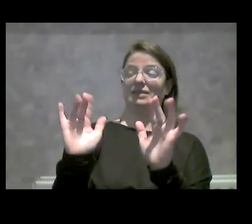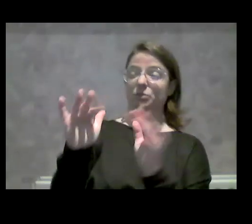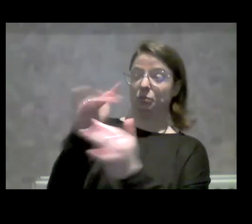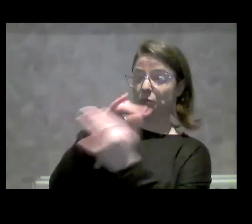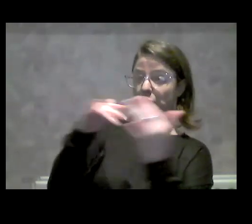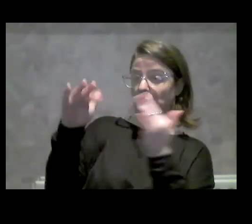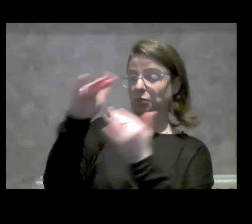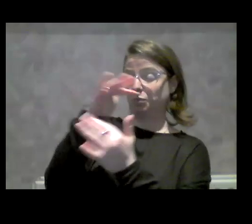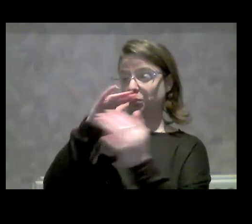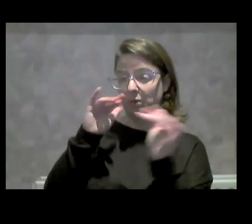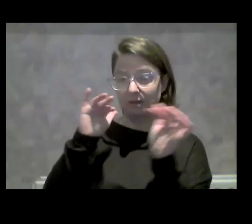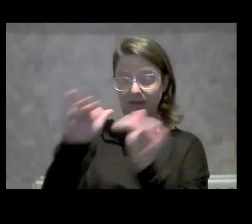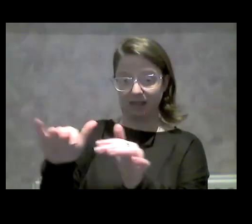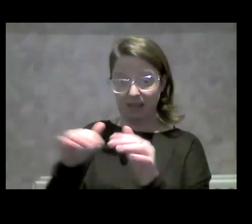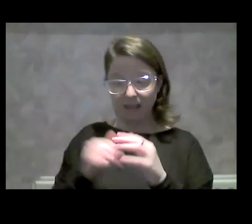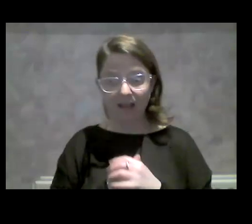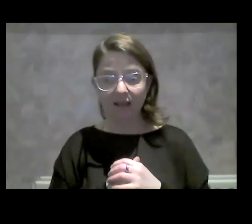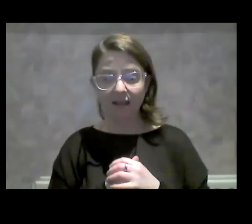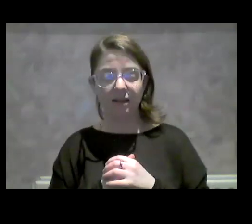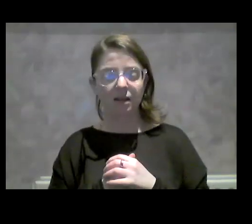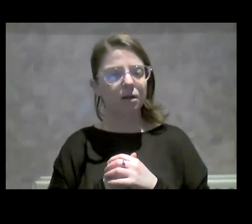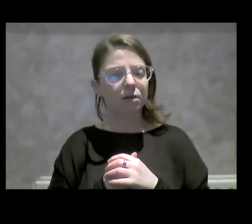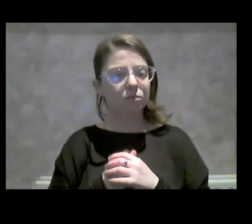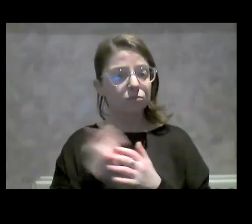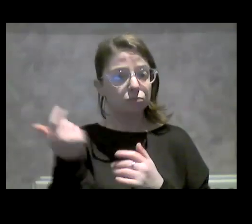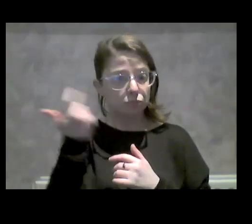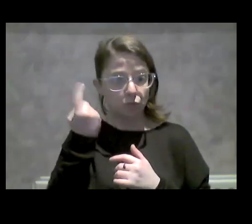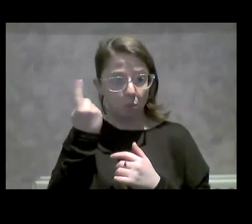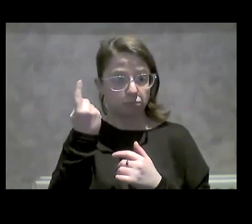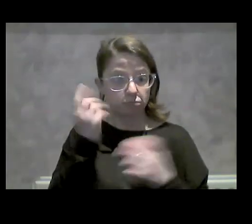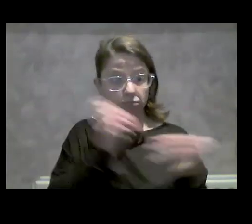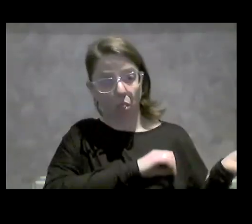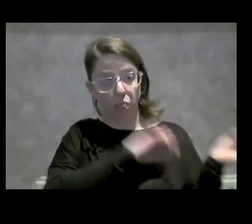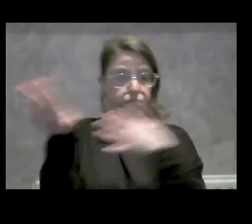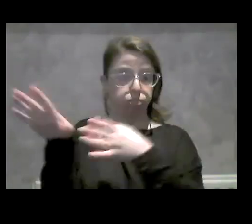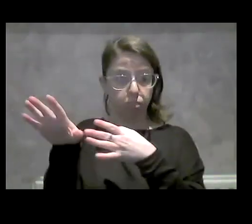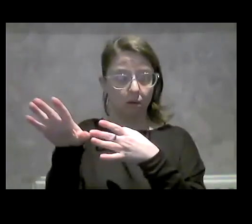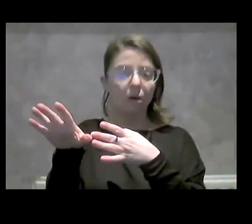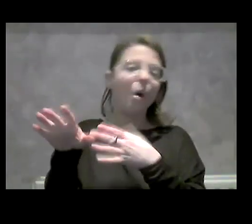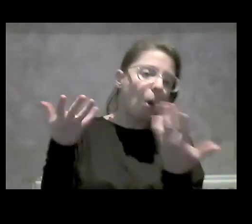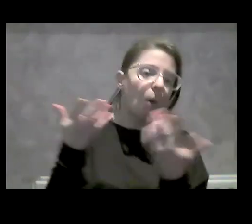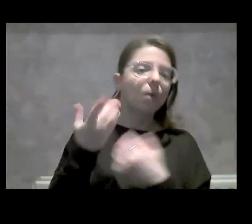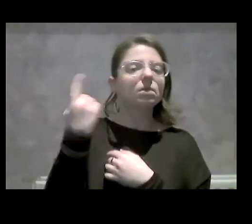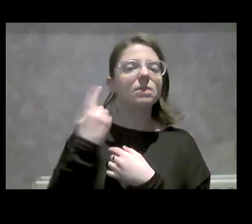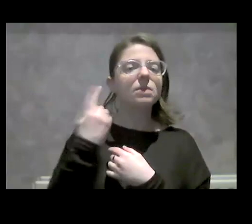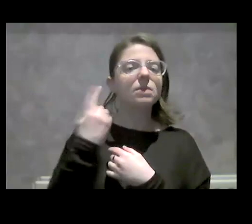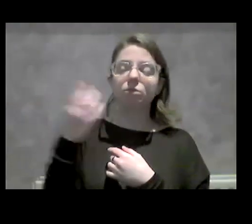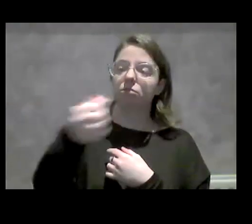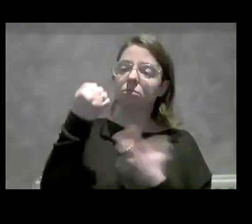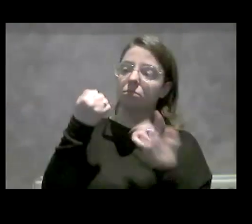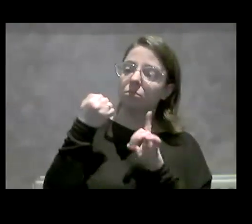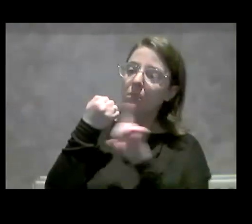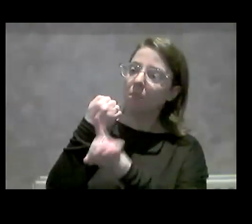May, Kate, Kay. Someone had just chucked them in there, and some had just walked in of their own accord.